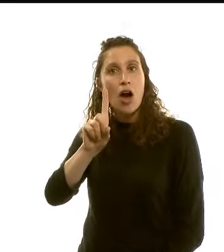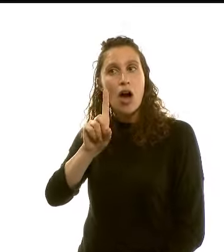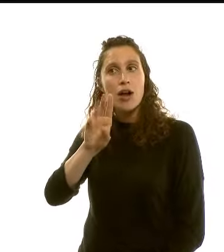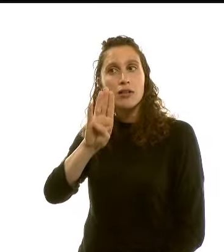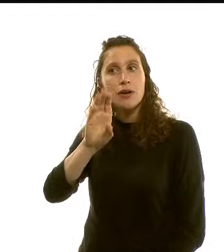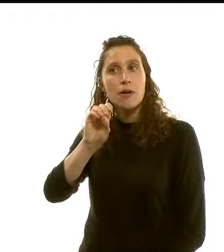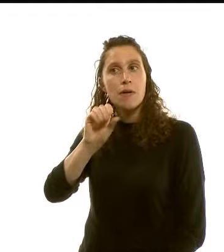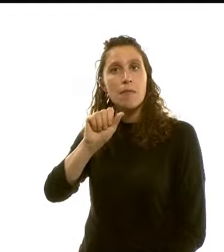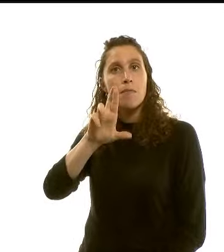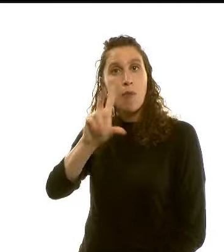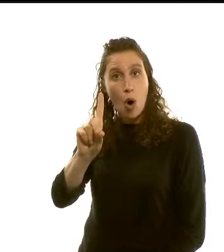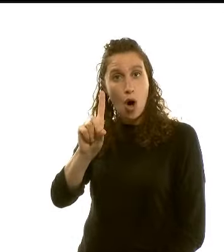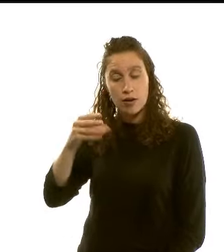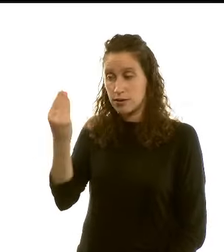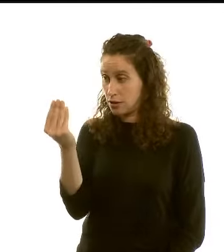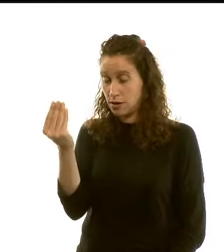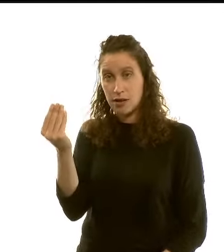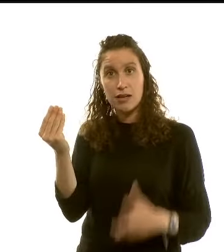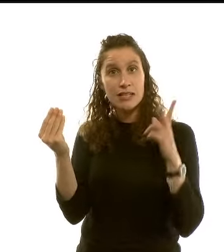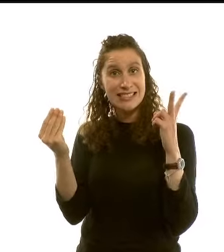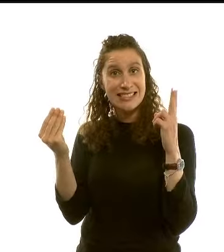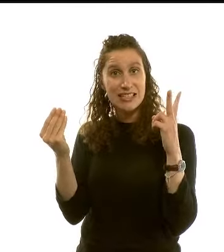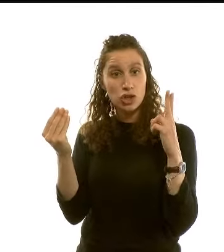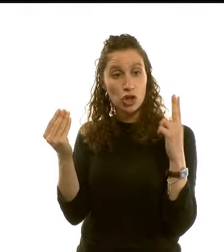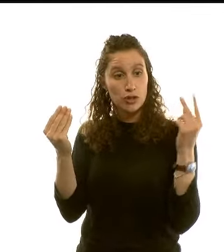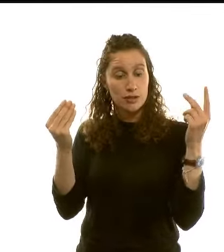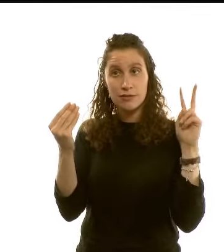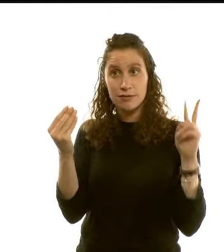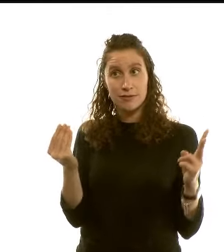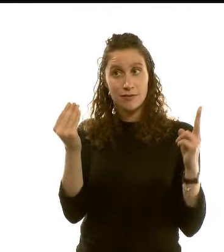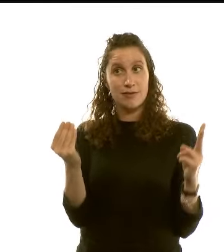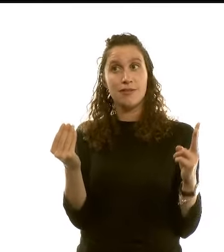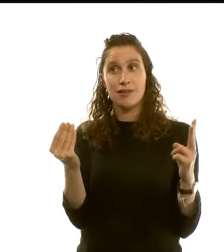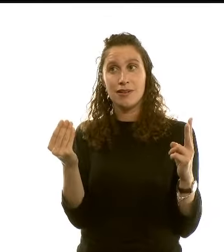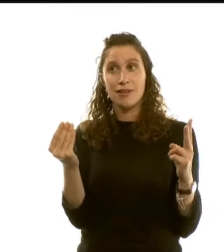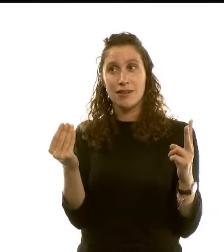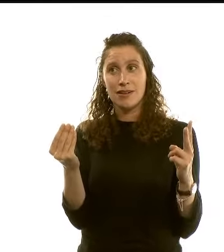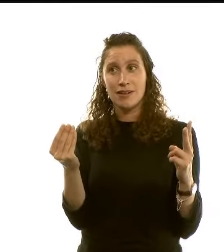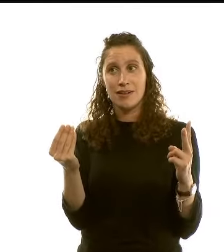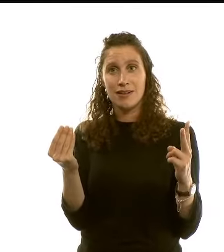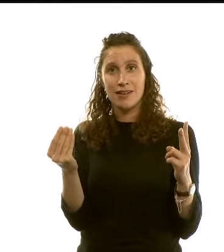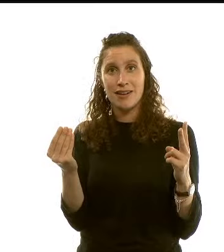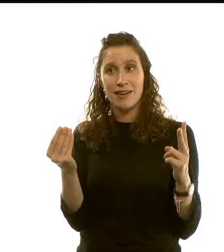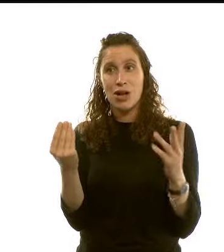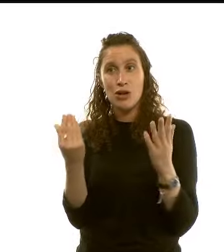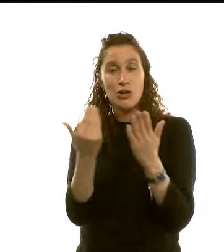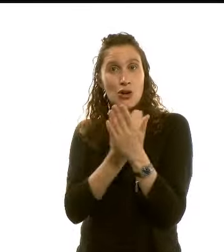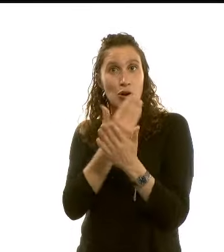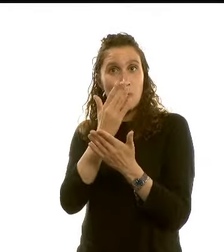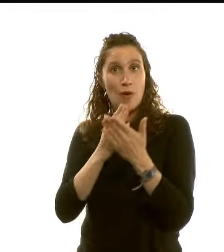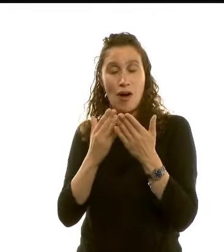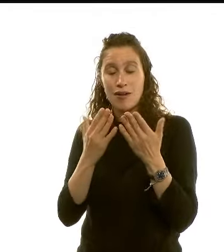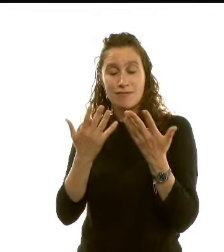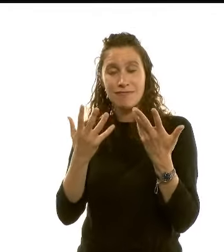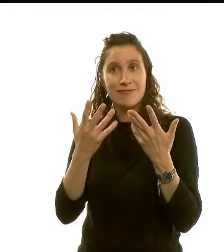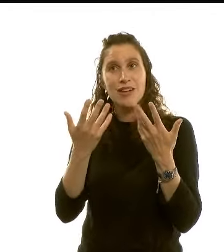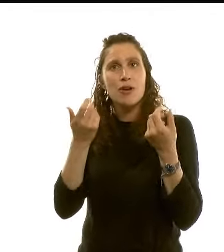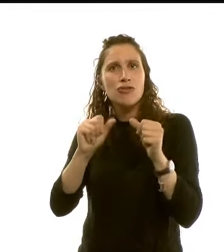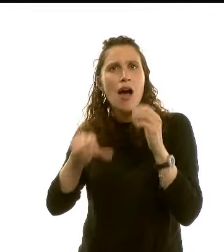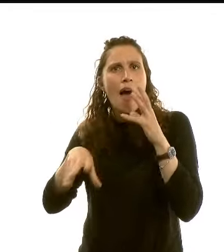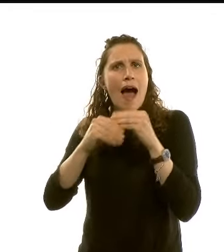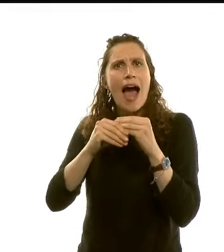hand, a pair of scissors, and then a brand new sculpted piece here that whenever we can, we try to add some